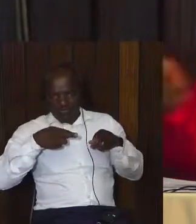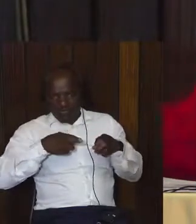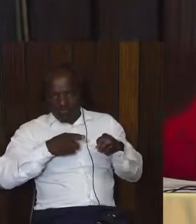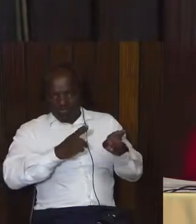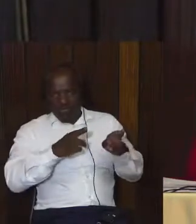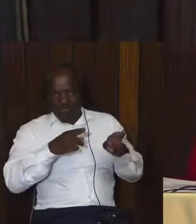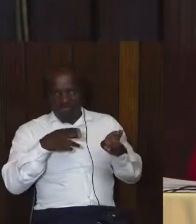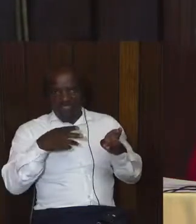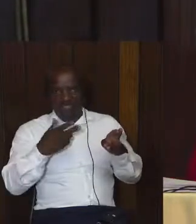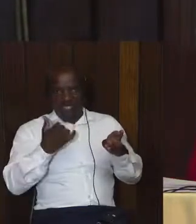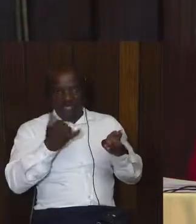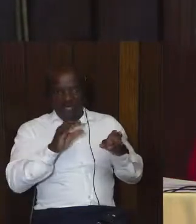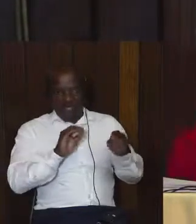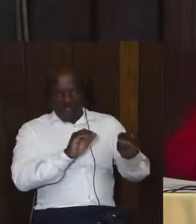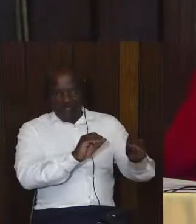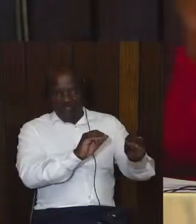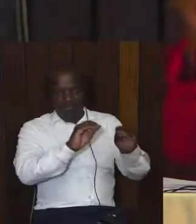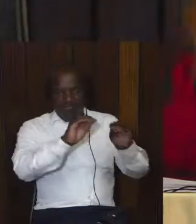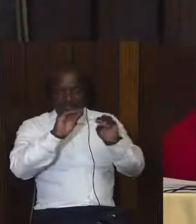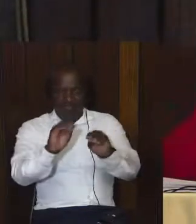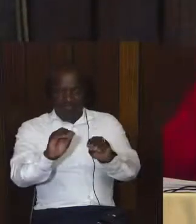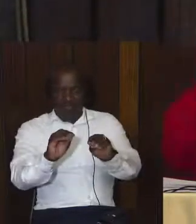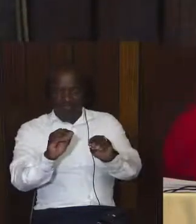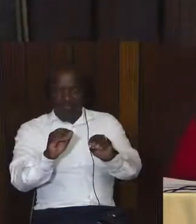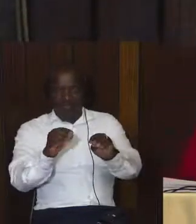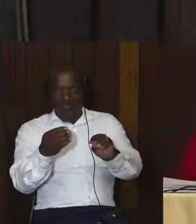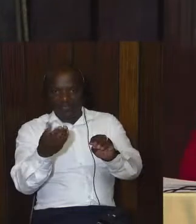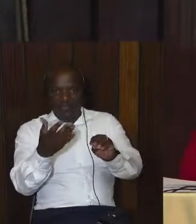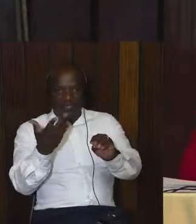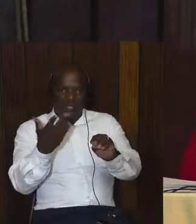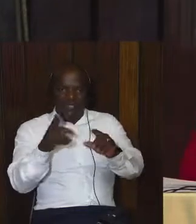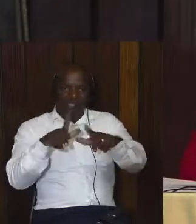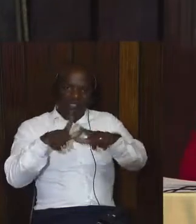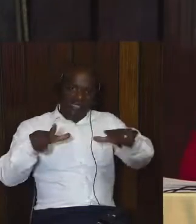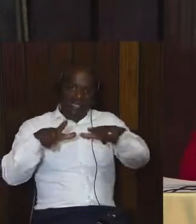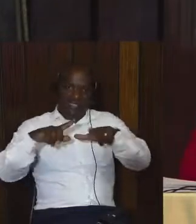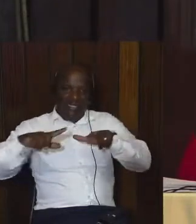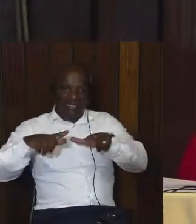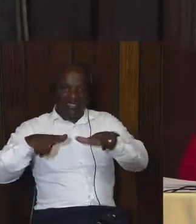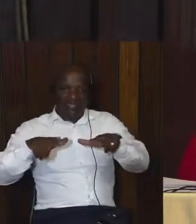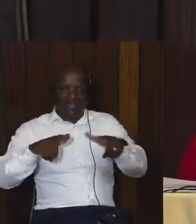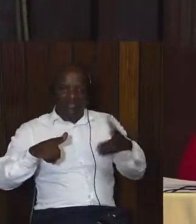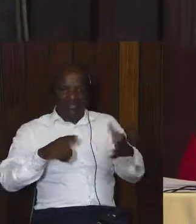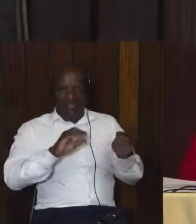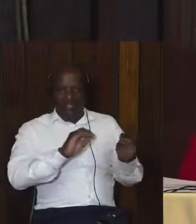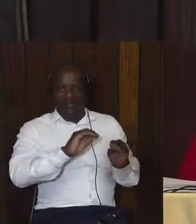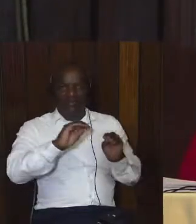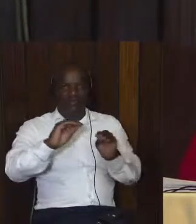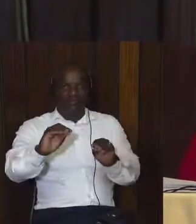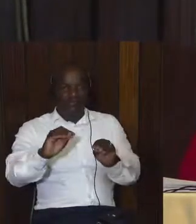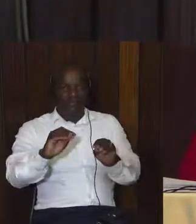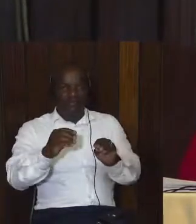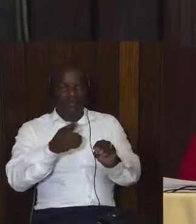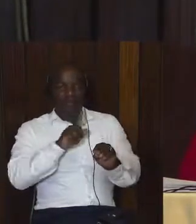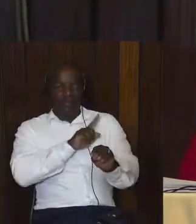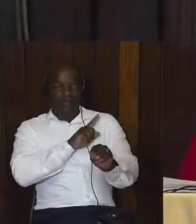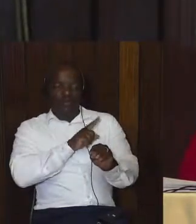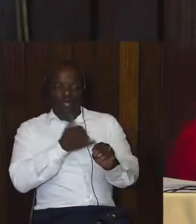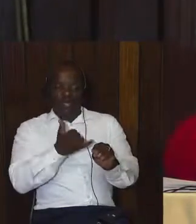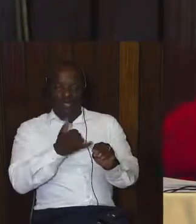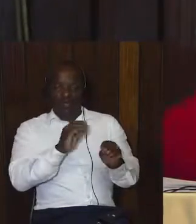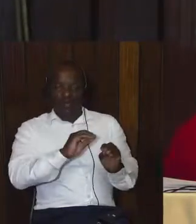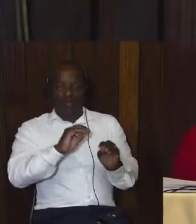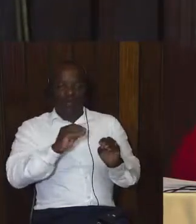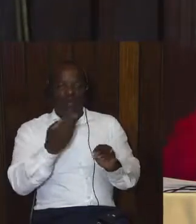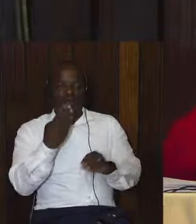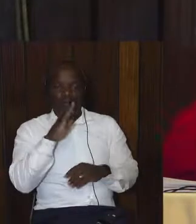of them have been relocated. Apparently there is a plot or plots that are secured for them. But why are they not relocated? We're told